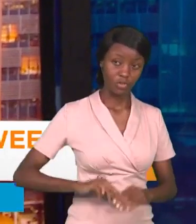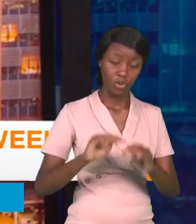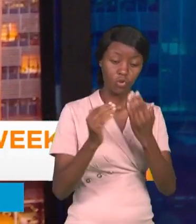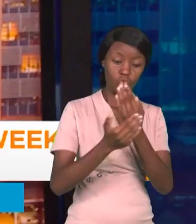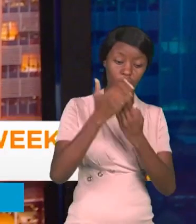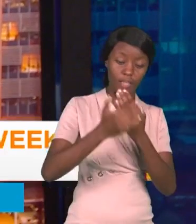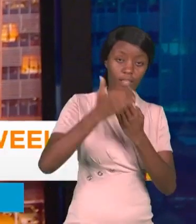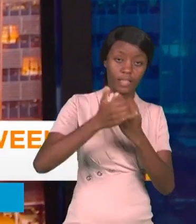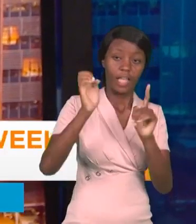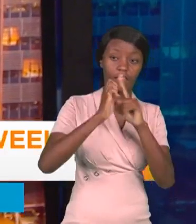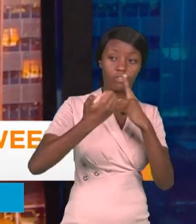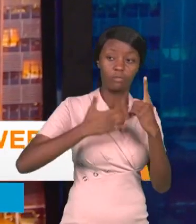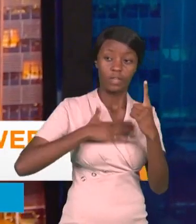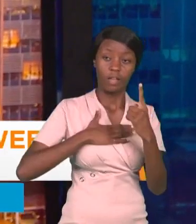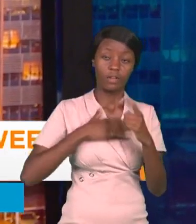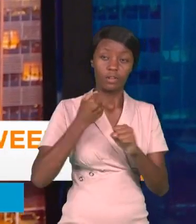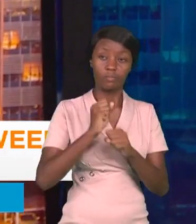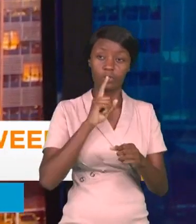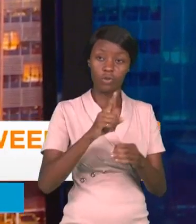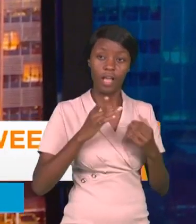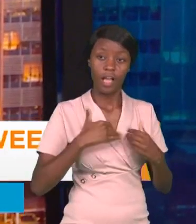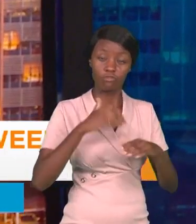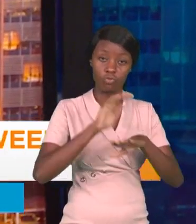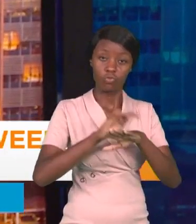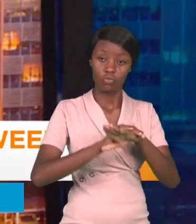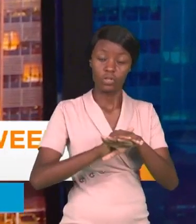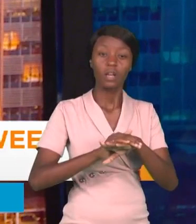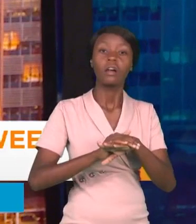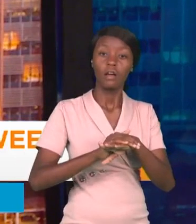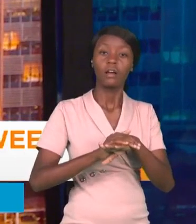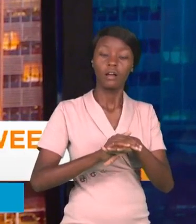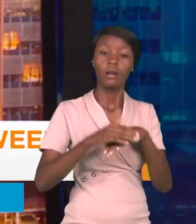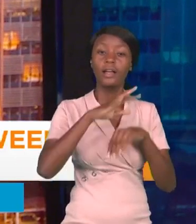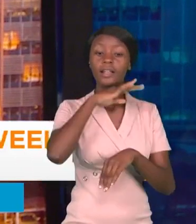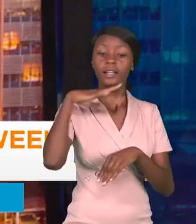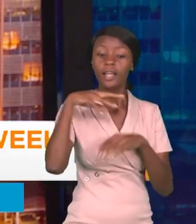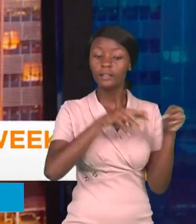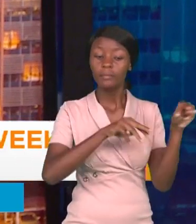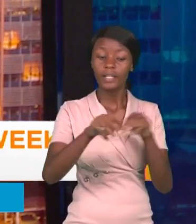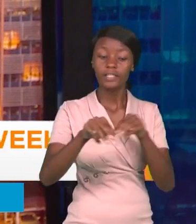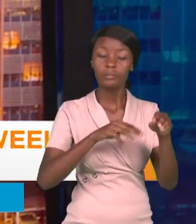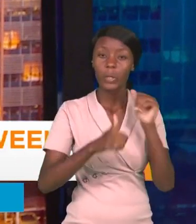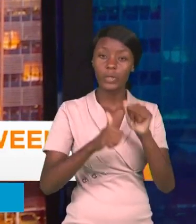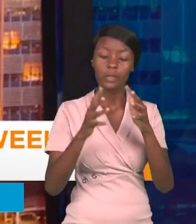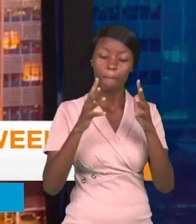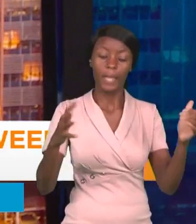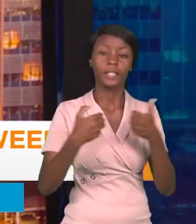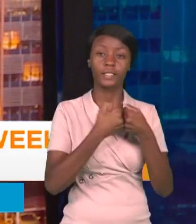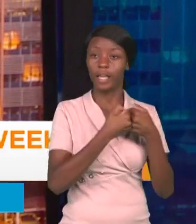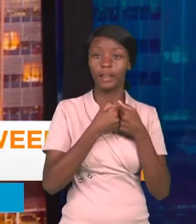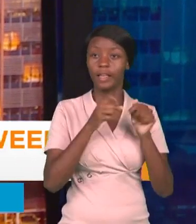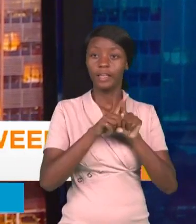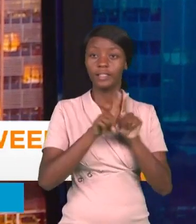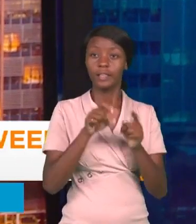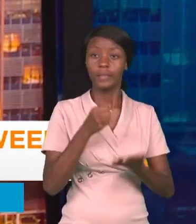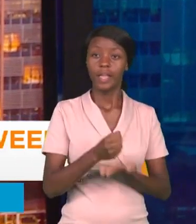our environment in its totality to ensure that we have proper solid waste management systems, which has been a big challenge, and significantly